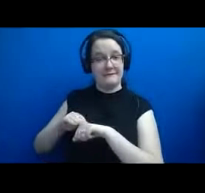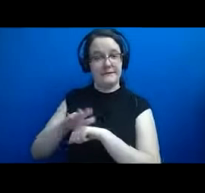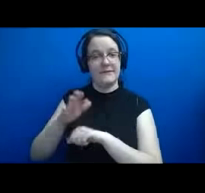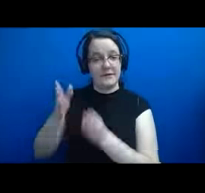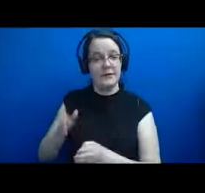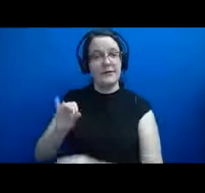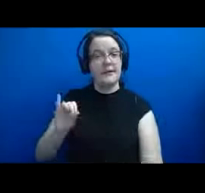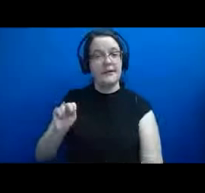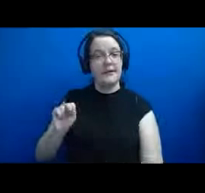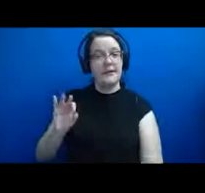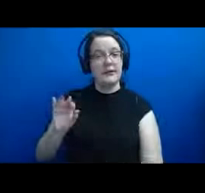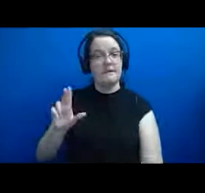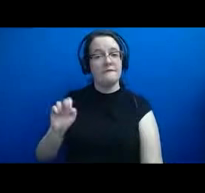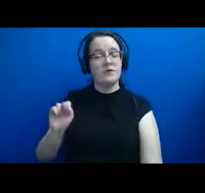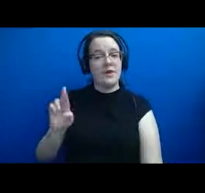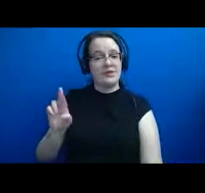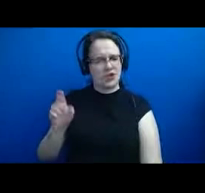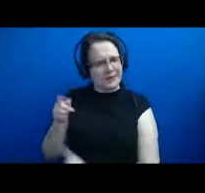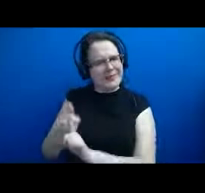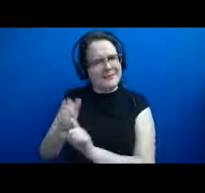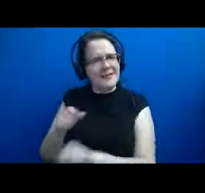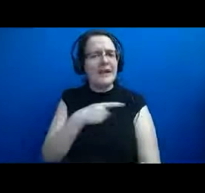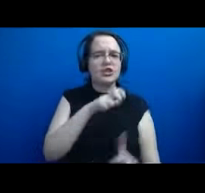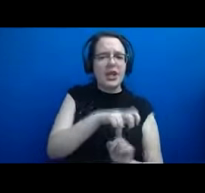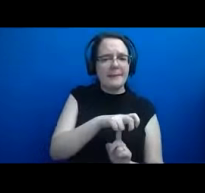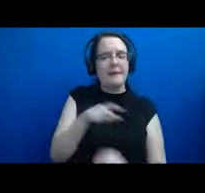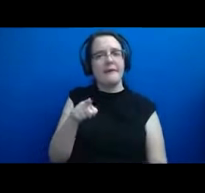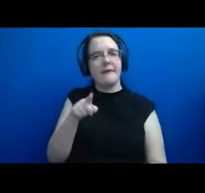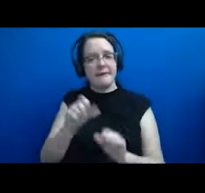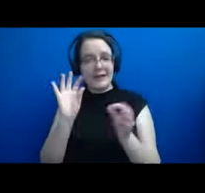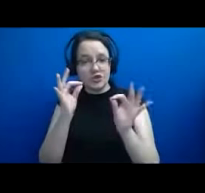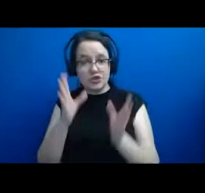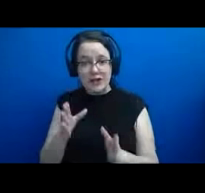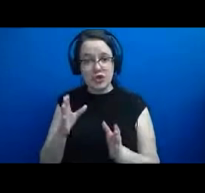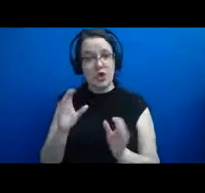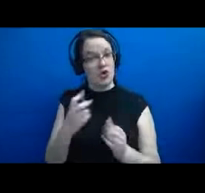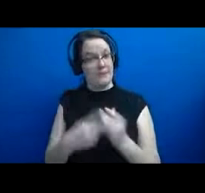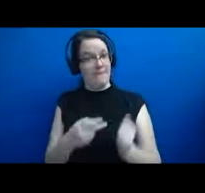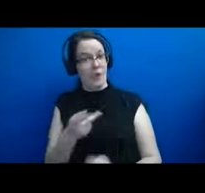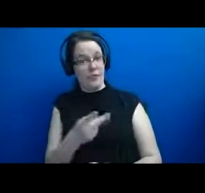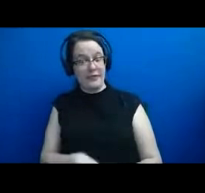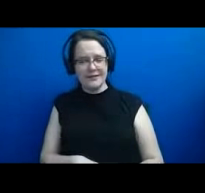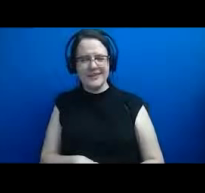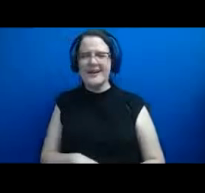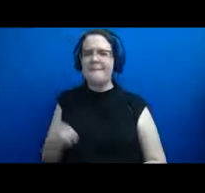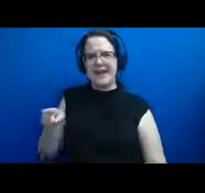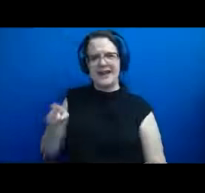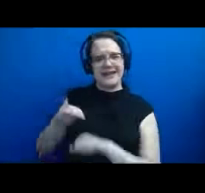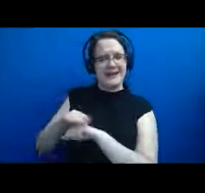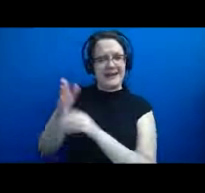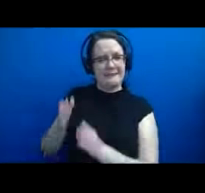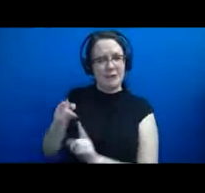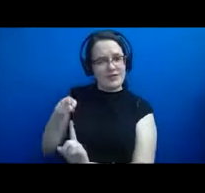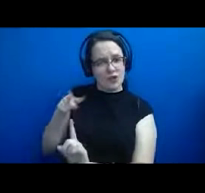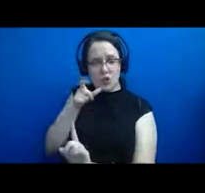influencer can be a champion, they can be a distractor, it can be both, but they are the ones that make the decisions. So they are